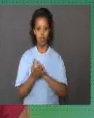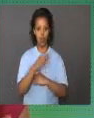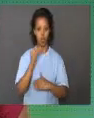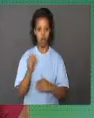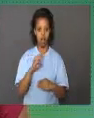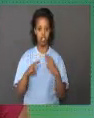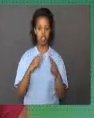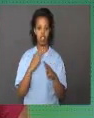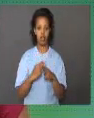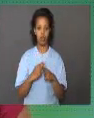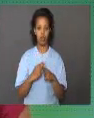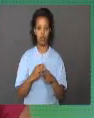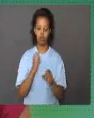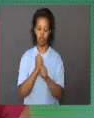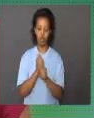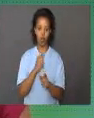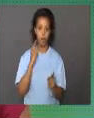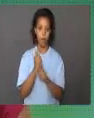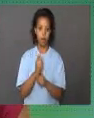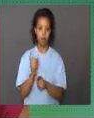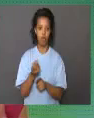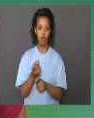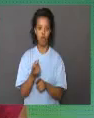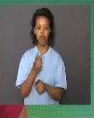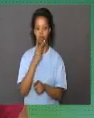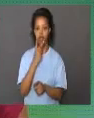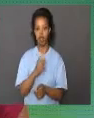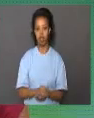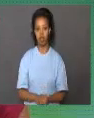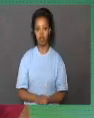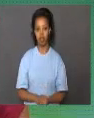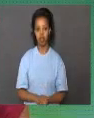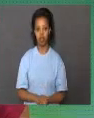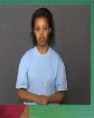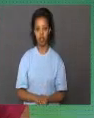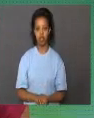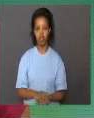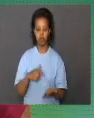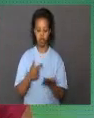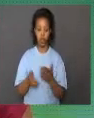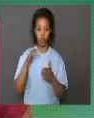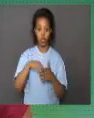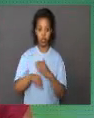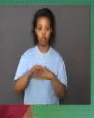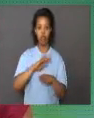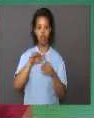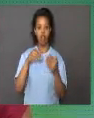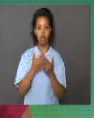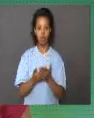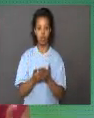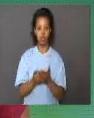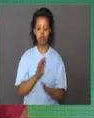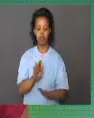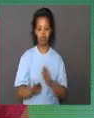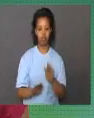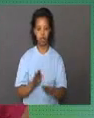scientists approach their work. We looked at the steps involved in the method,